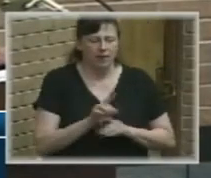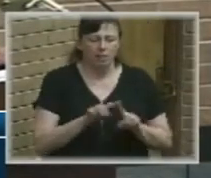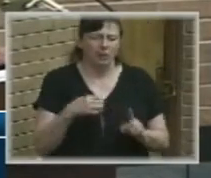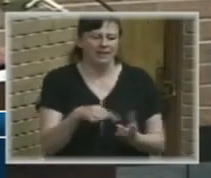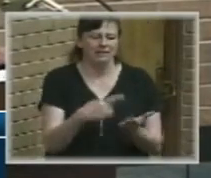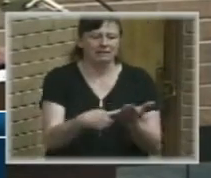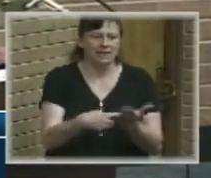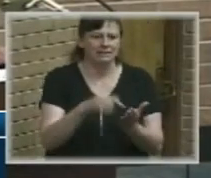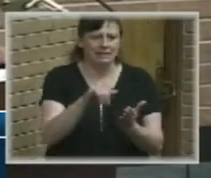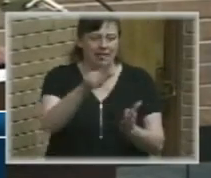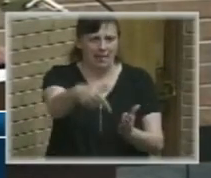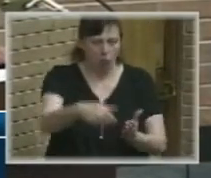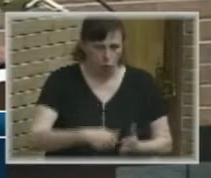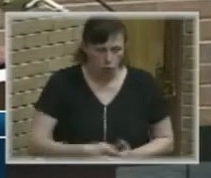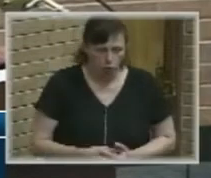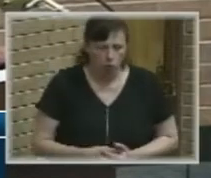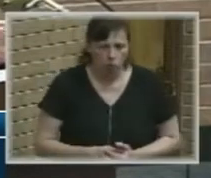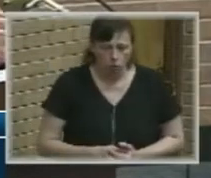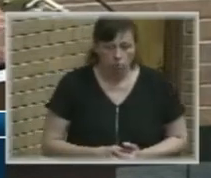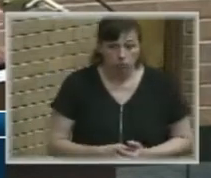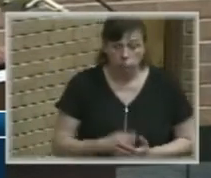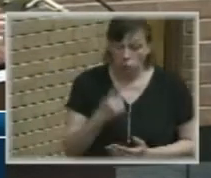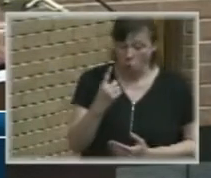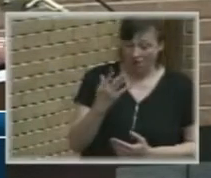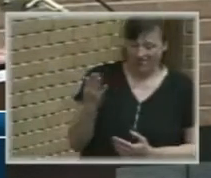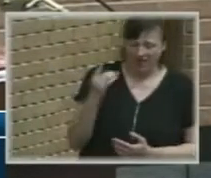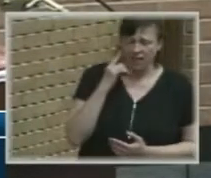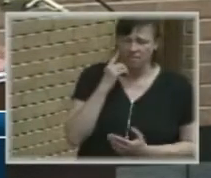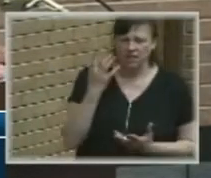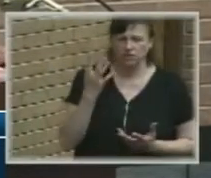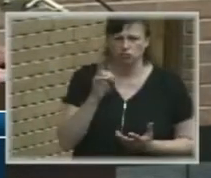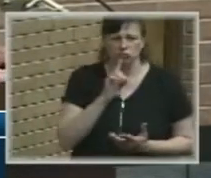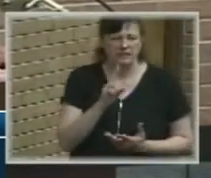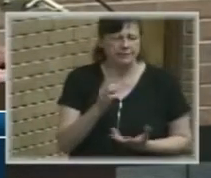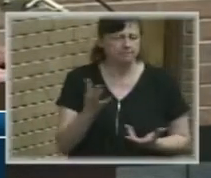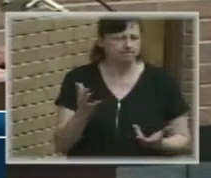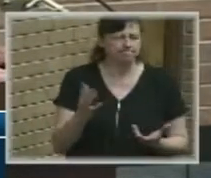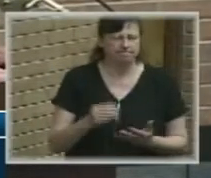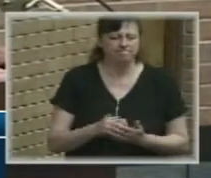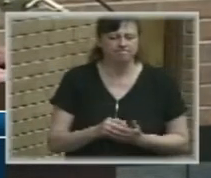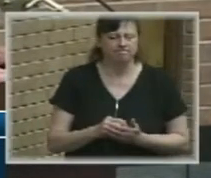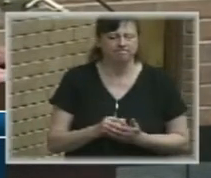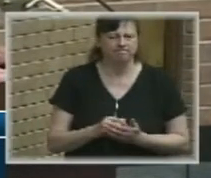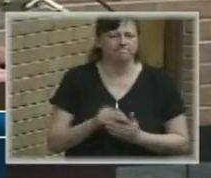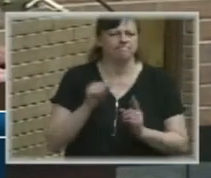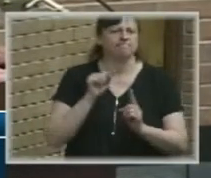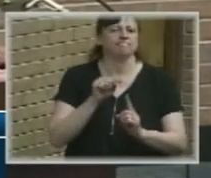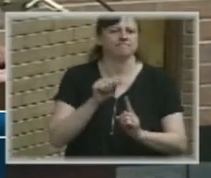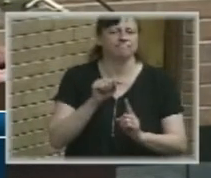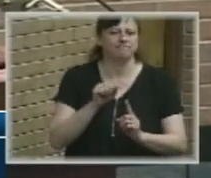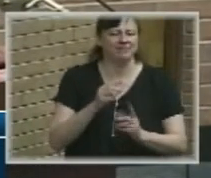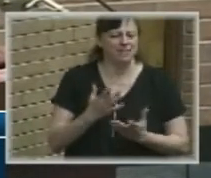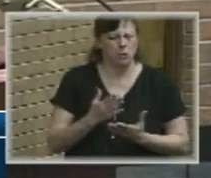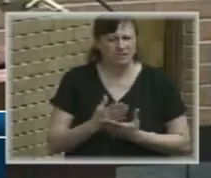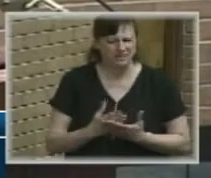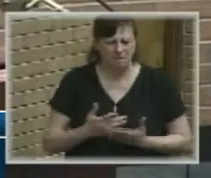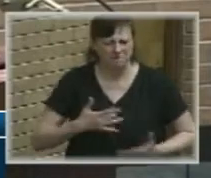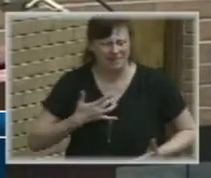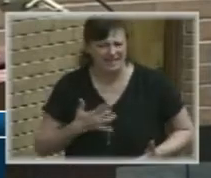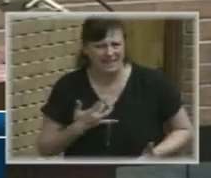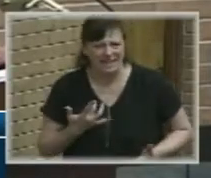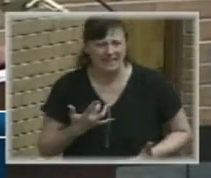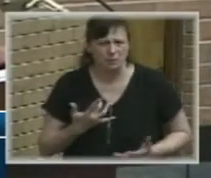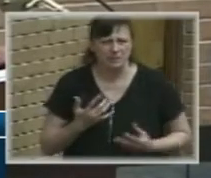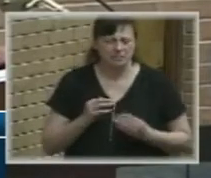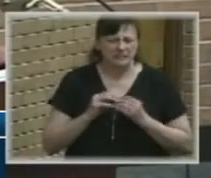time. The one thing, and I think we cleared this up, is there was some insinuation that there was some anonymity to